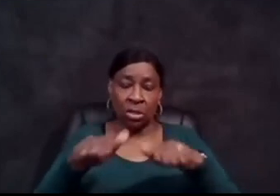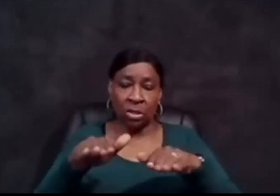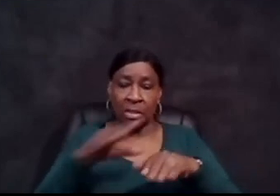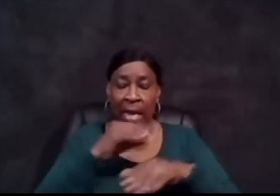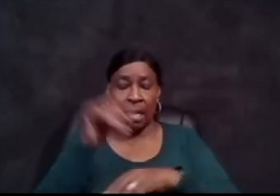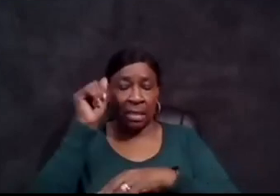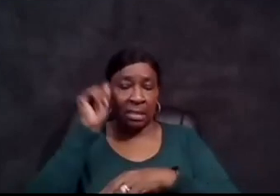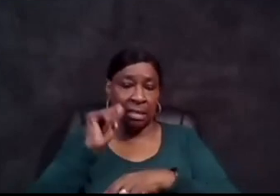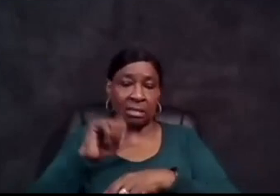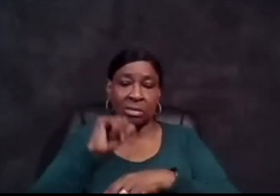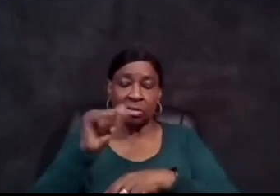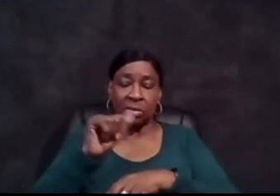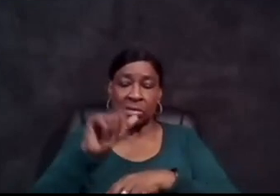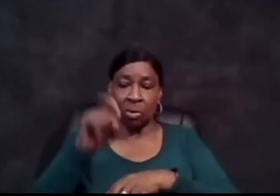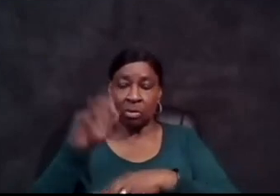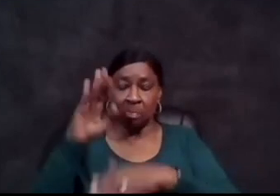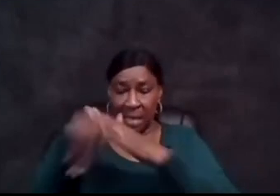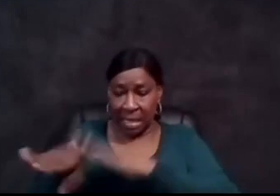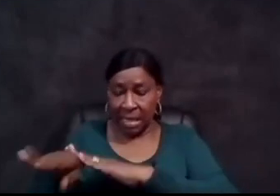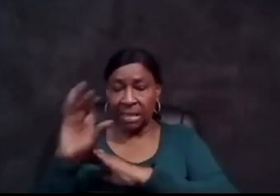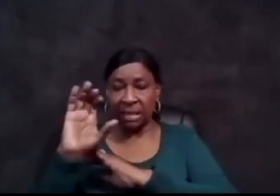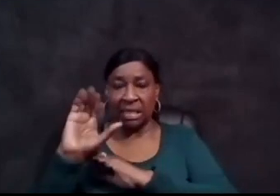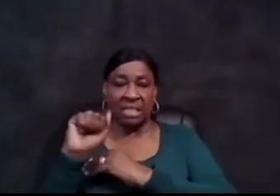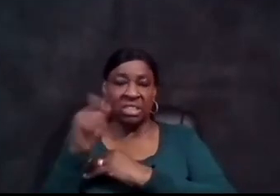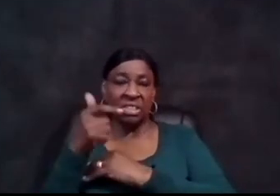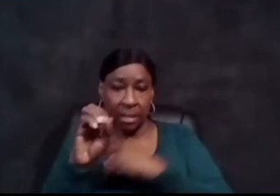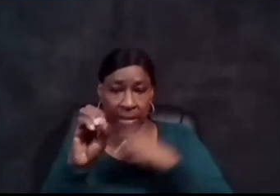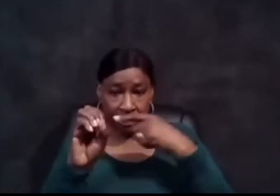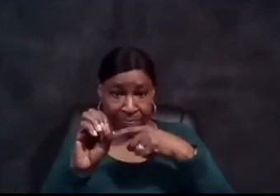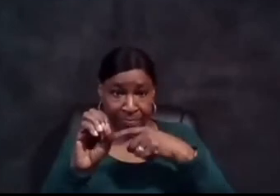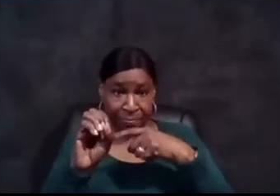adults don't belong in cages, right?